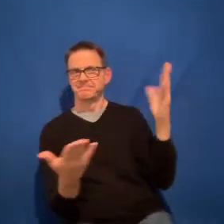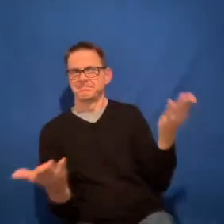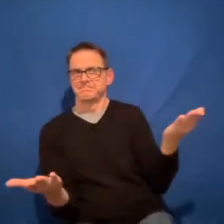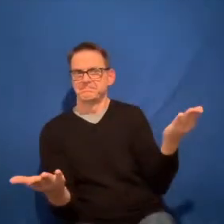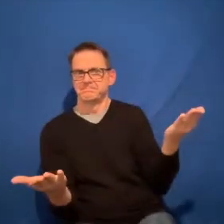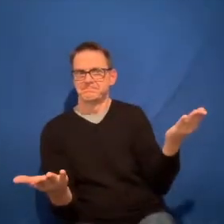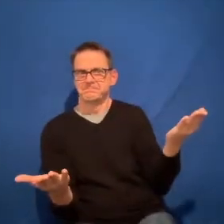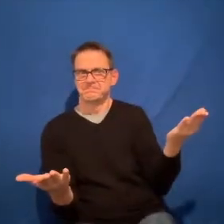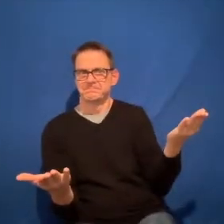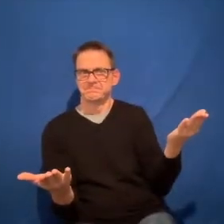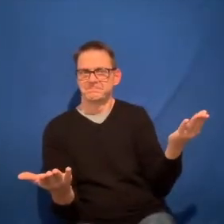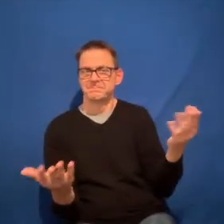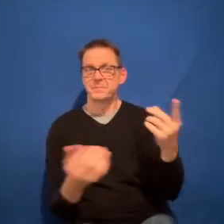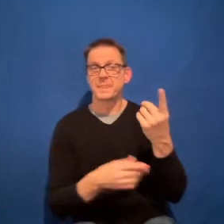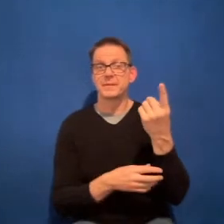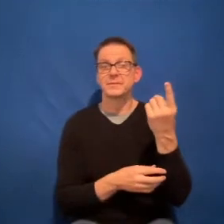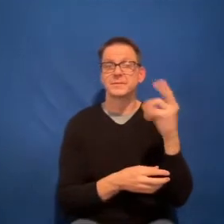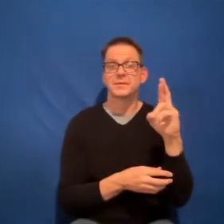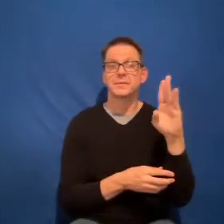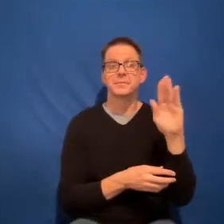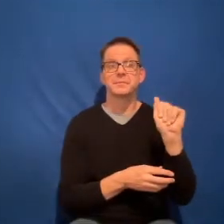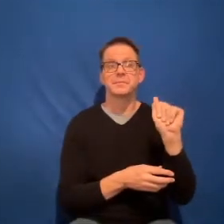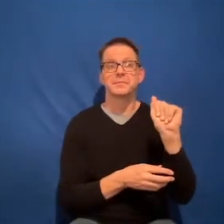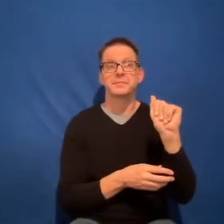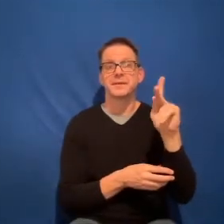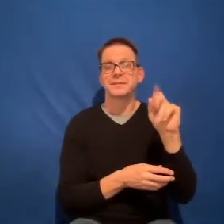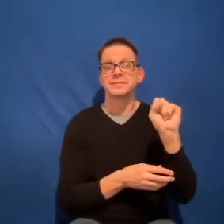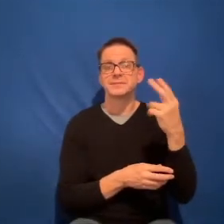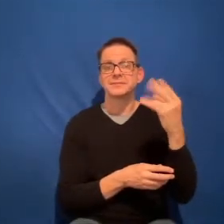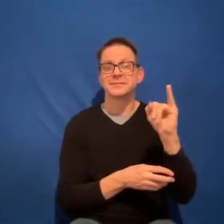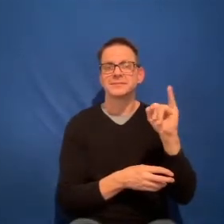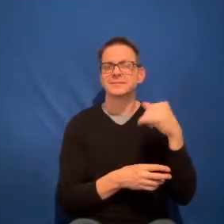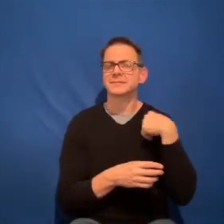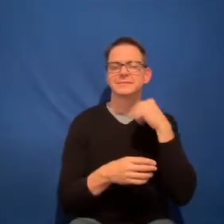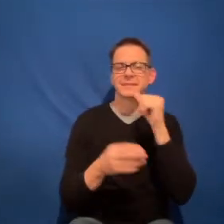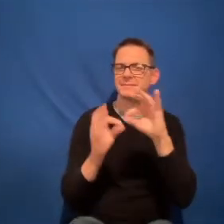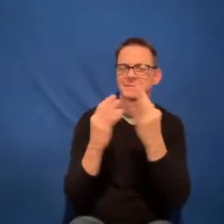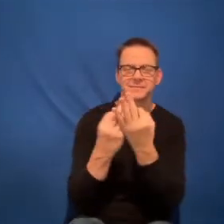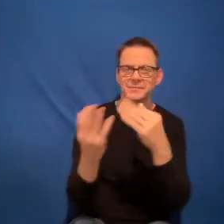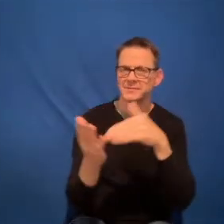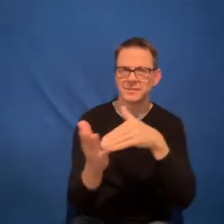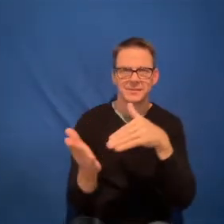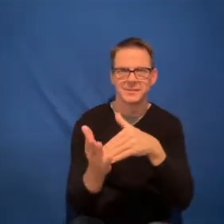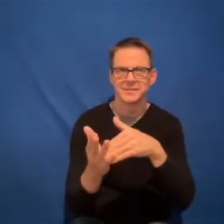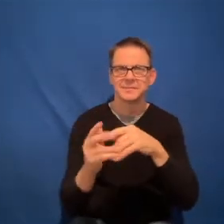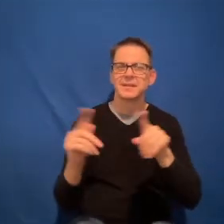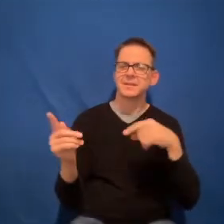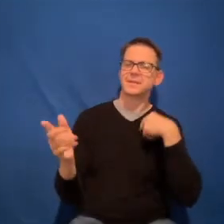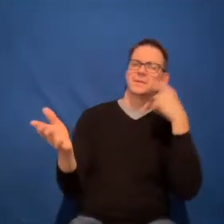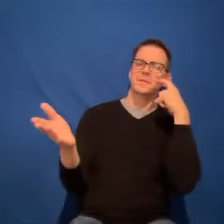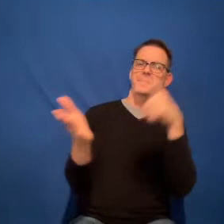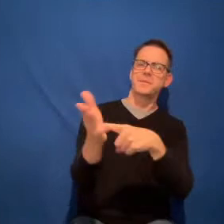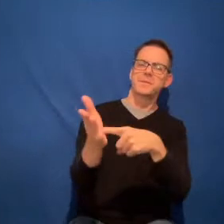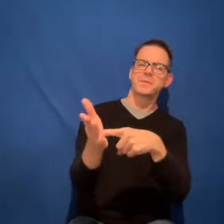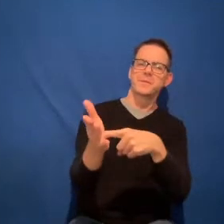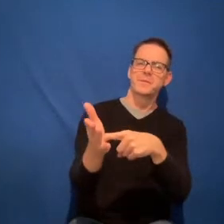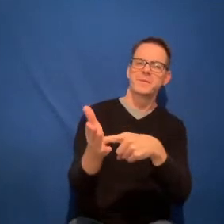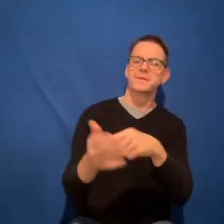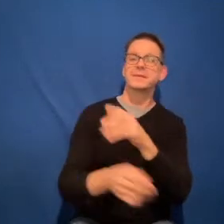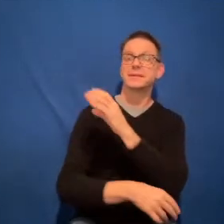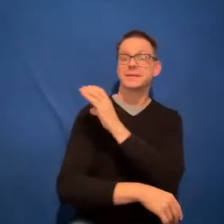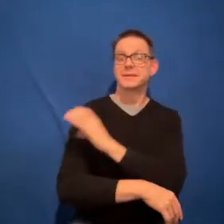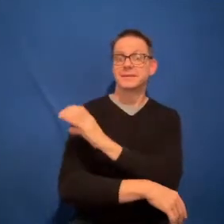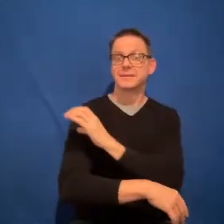Yeah, I would agree. I would say that, of course, I'm not a family physician, I'm an internist, but one of the things that we noticed in our clinic and also